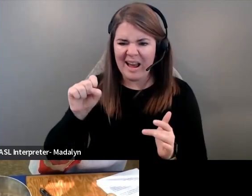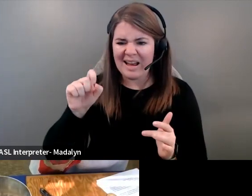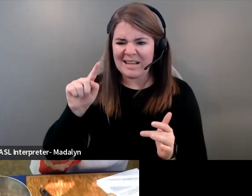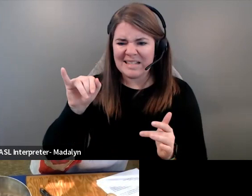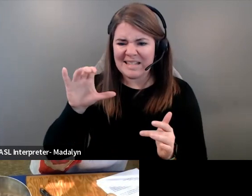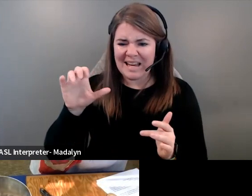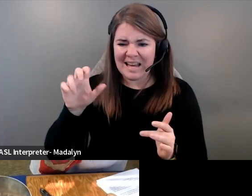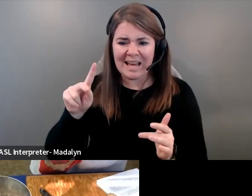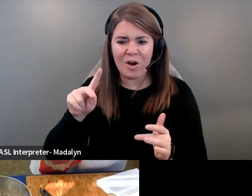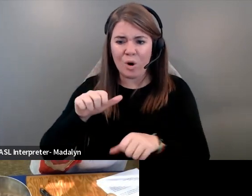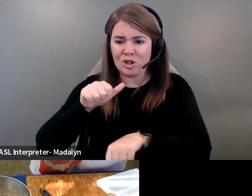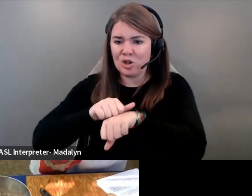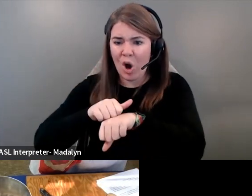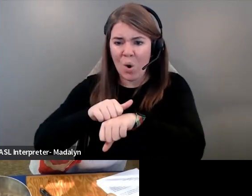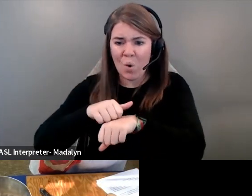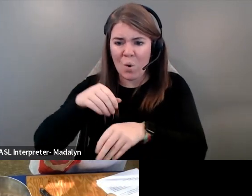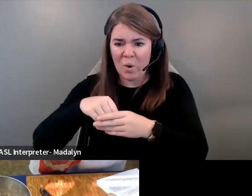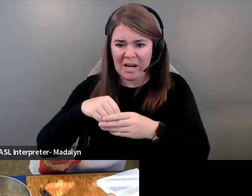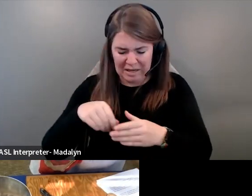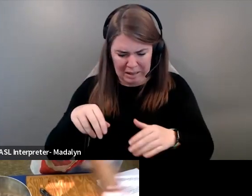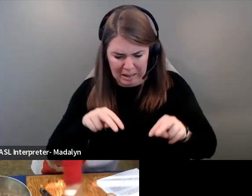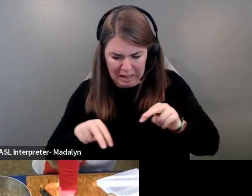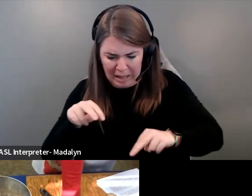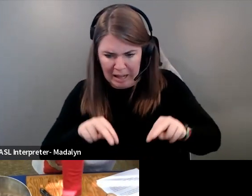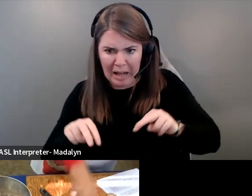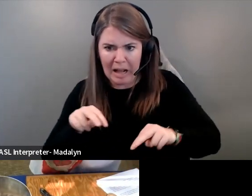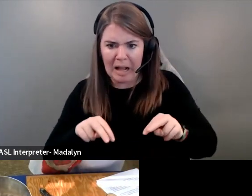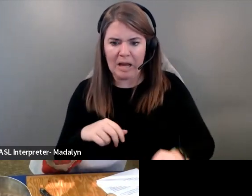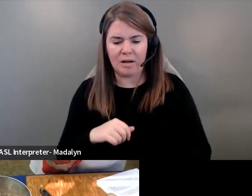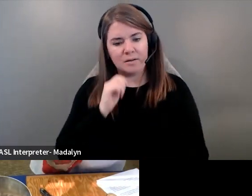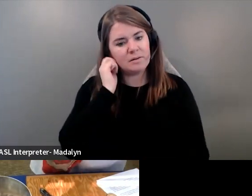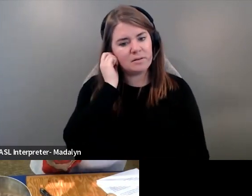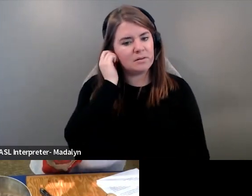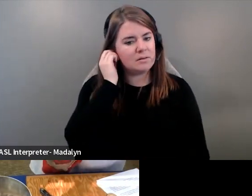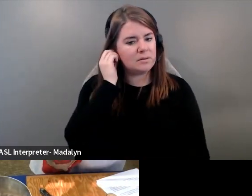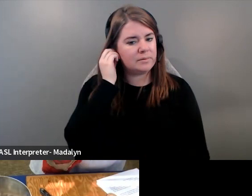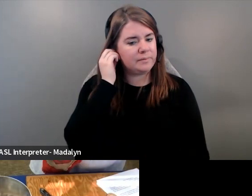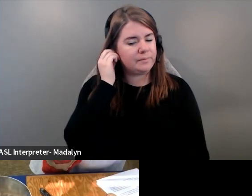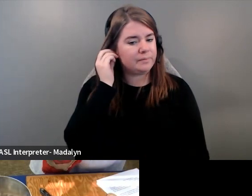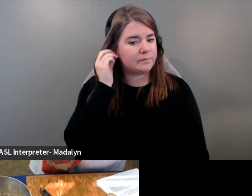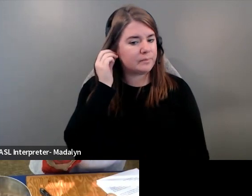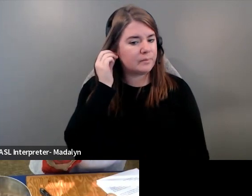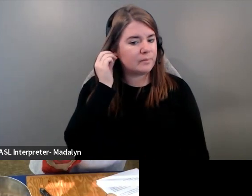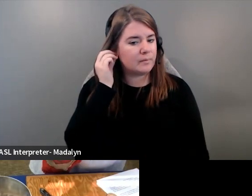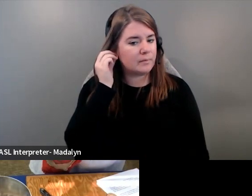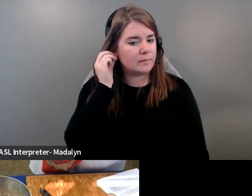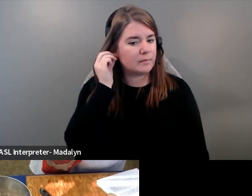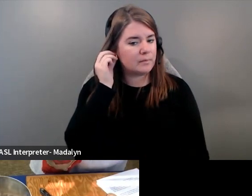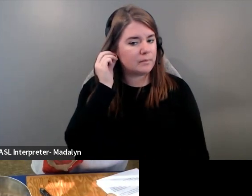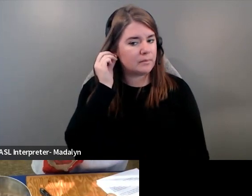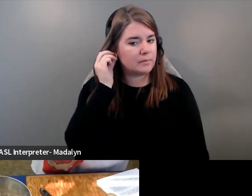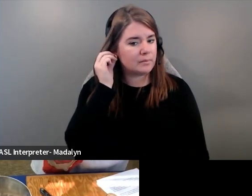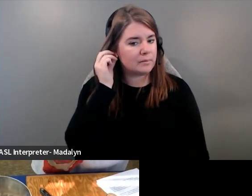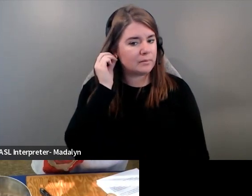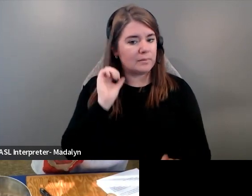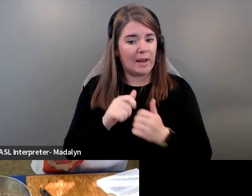and sometimes they just don't look very good. Like there's an ucky looking one. Here on the Palouse, the way I buy them, there'll even